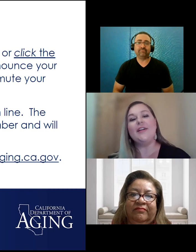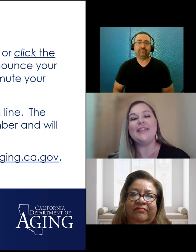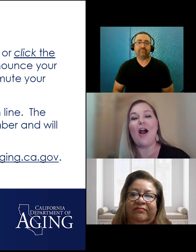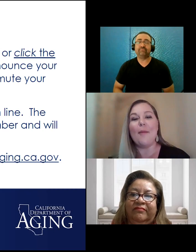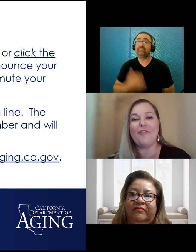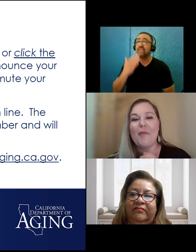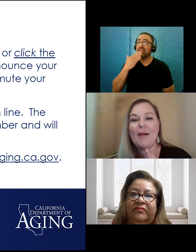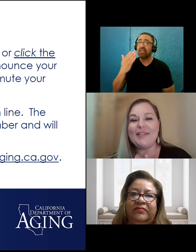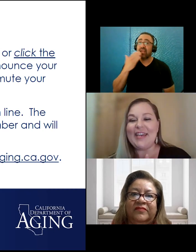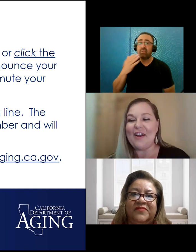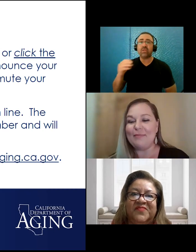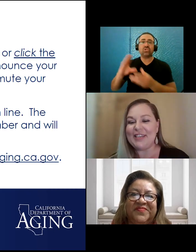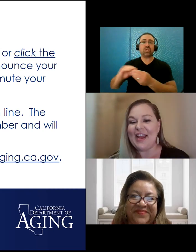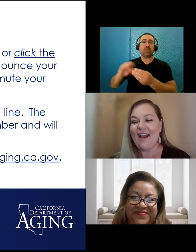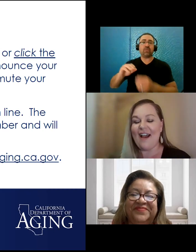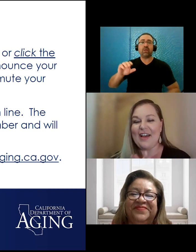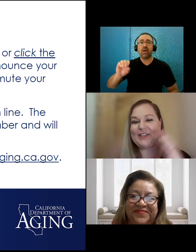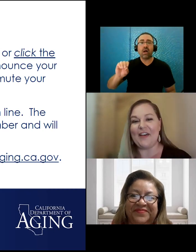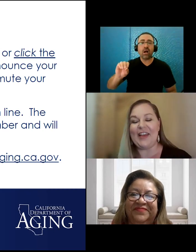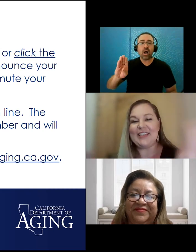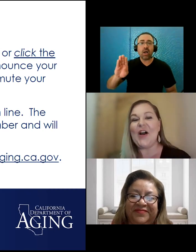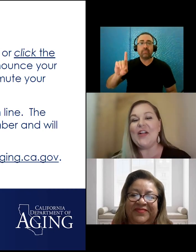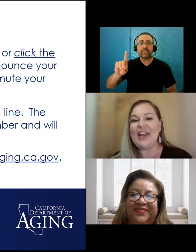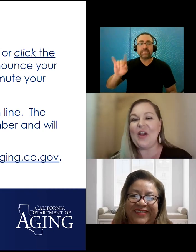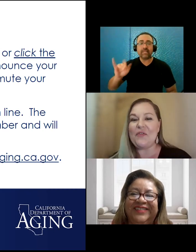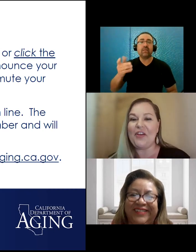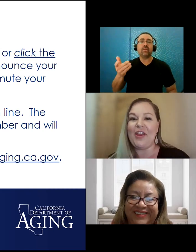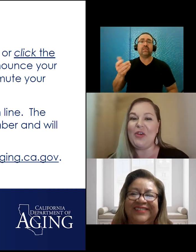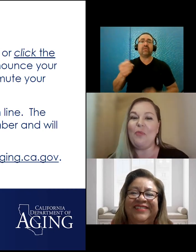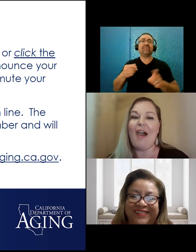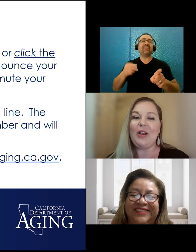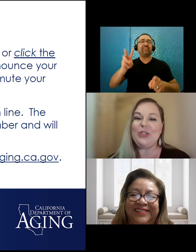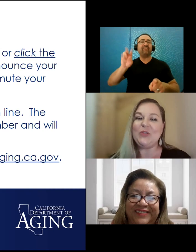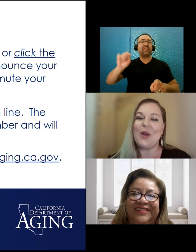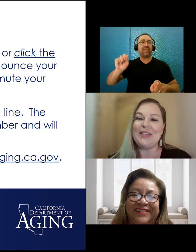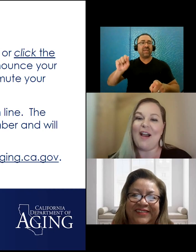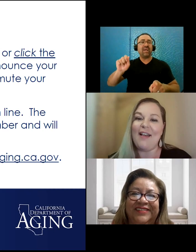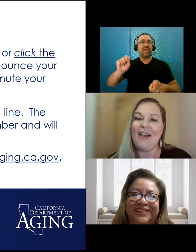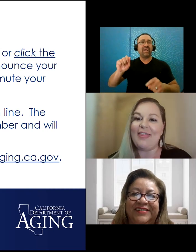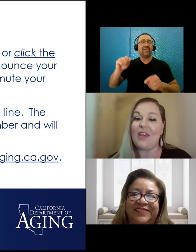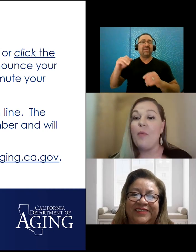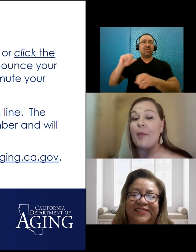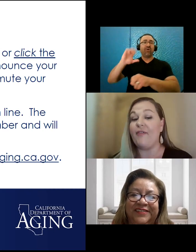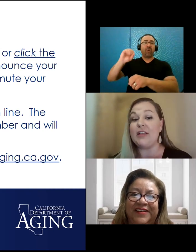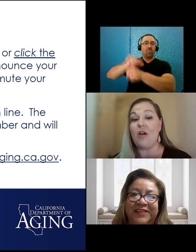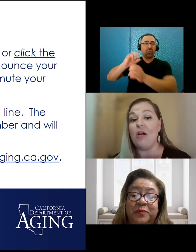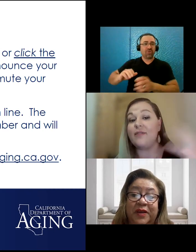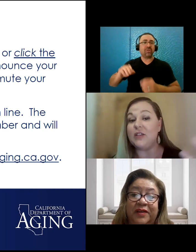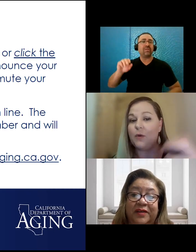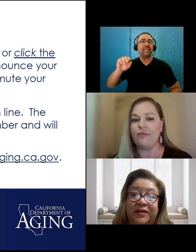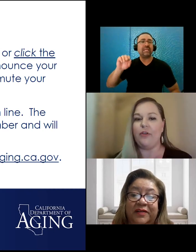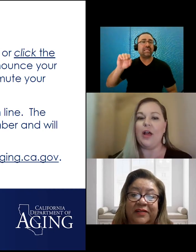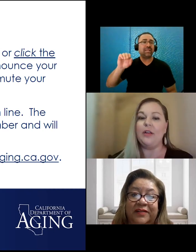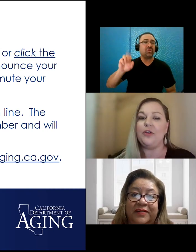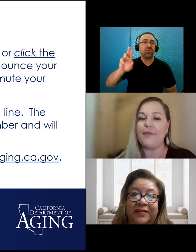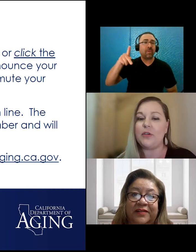Thank you. There is a comment from Abdi, and Abdi is Felia's colleague over there at UPAC, who just wanted to highlight that UPAC provides all of